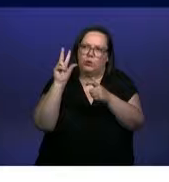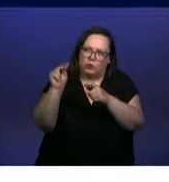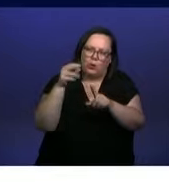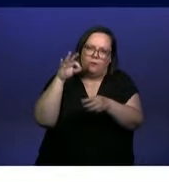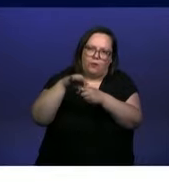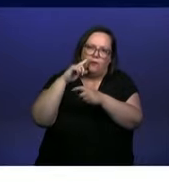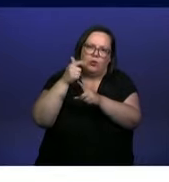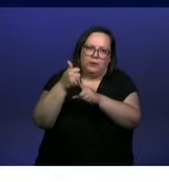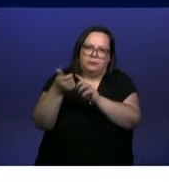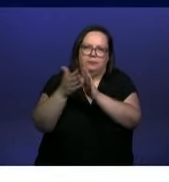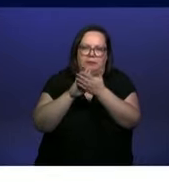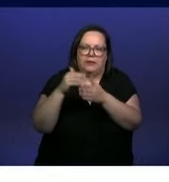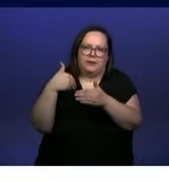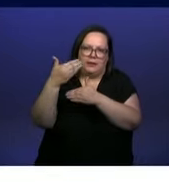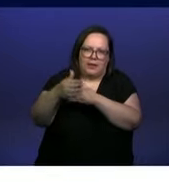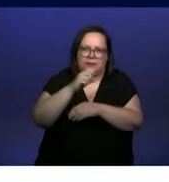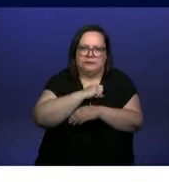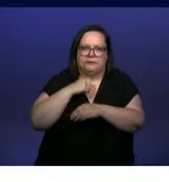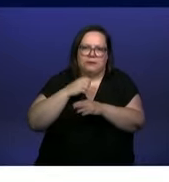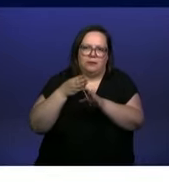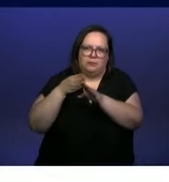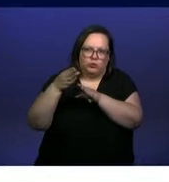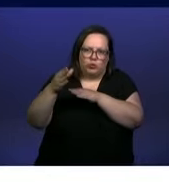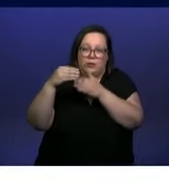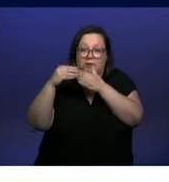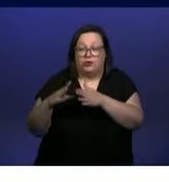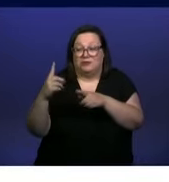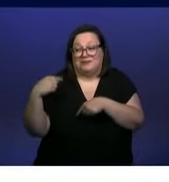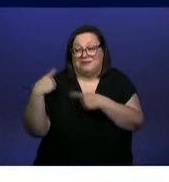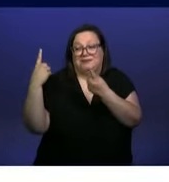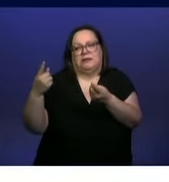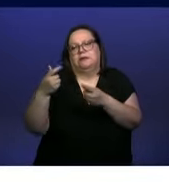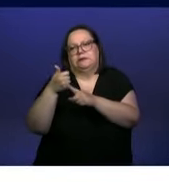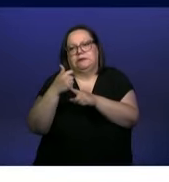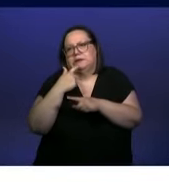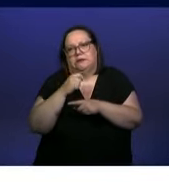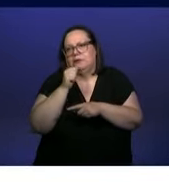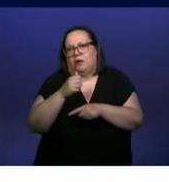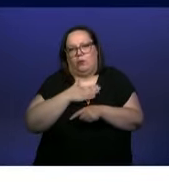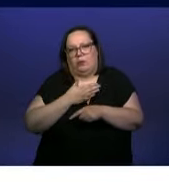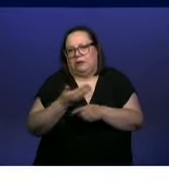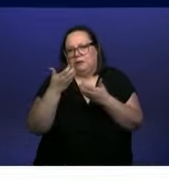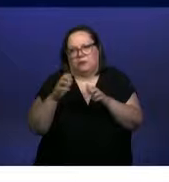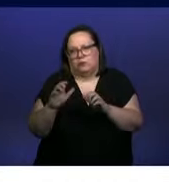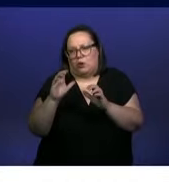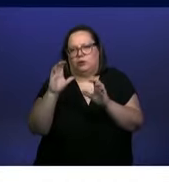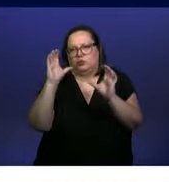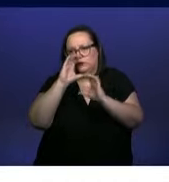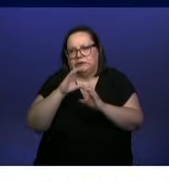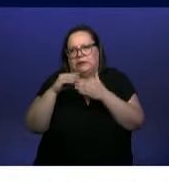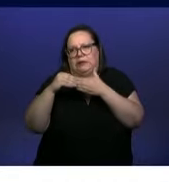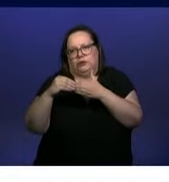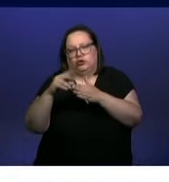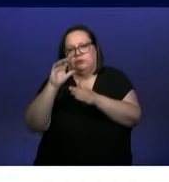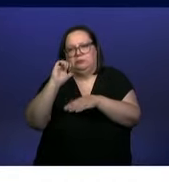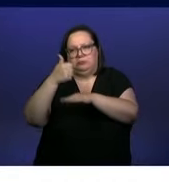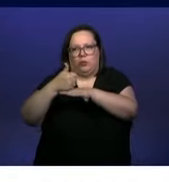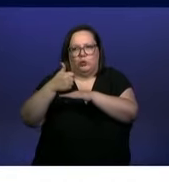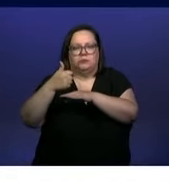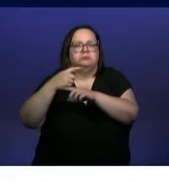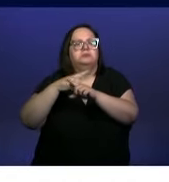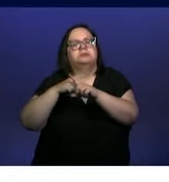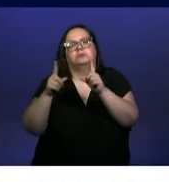next Senate Majority Leader. Now, since that time, he's said that he isn't willing or doesn't want to seek a leadership post. But I was completely